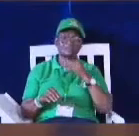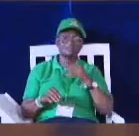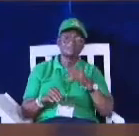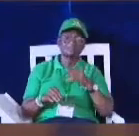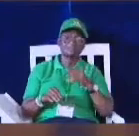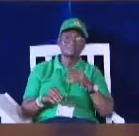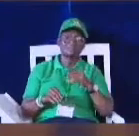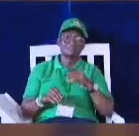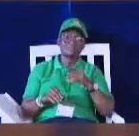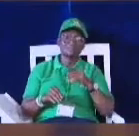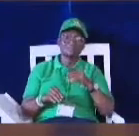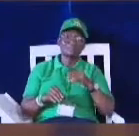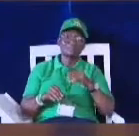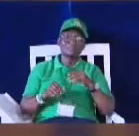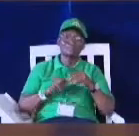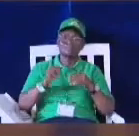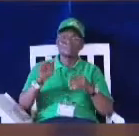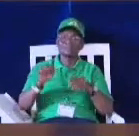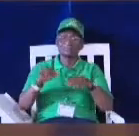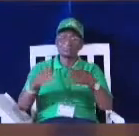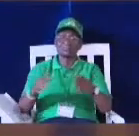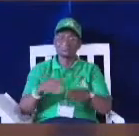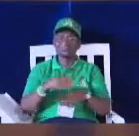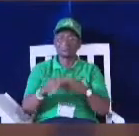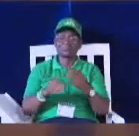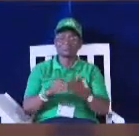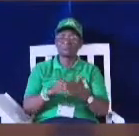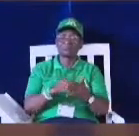I'm going to all these details because,